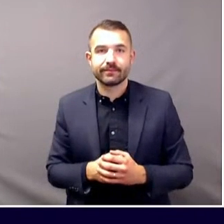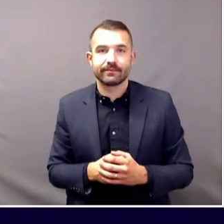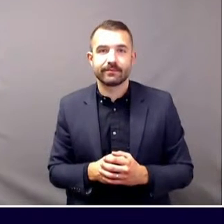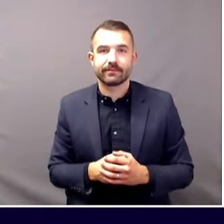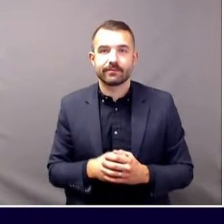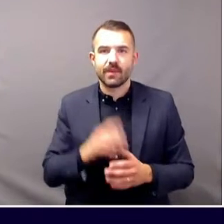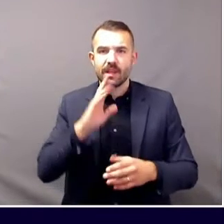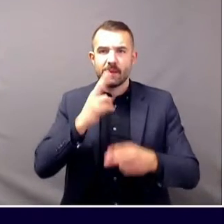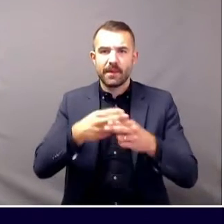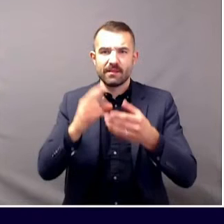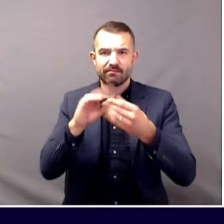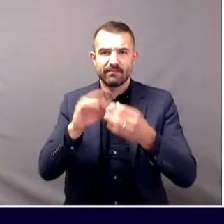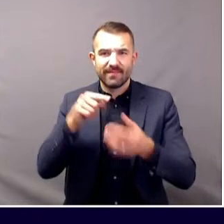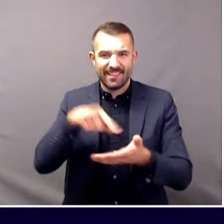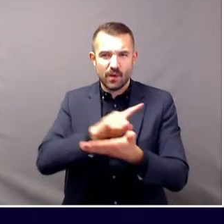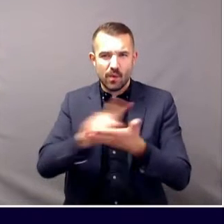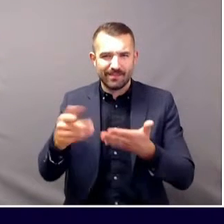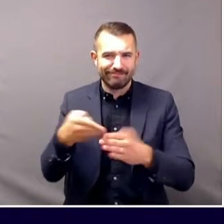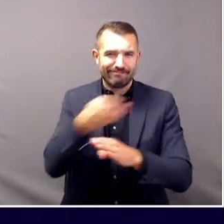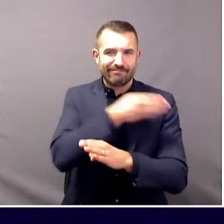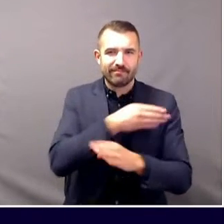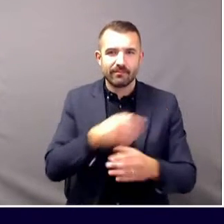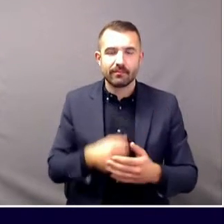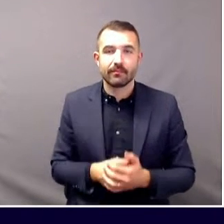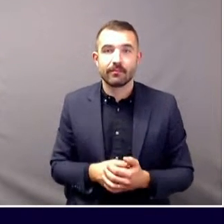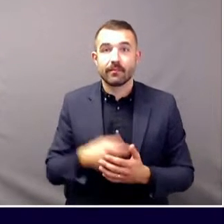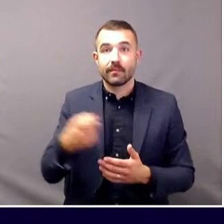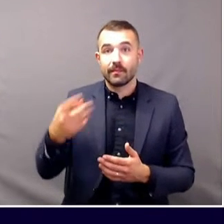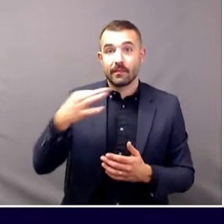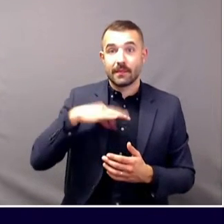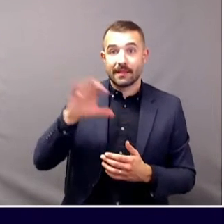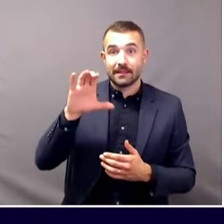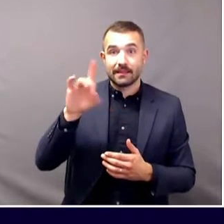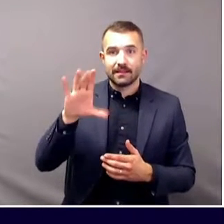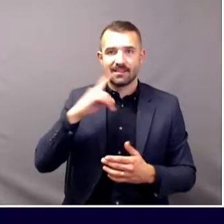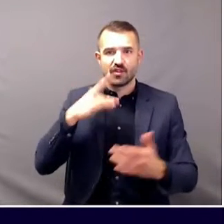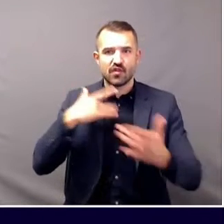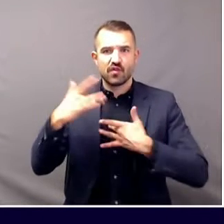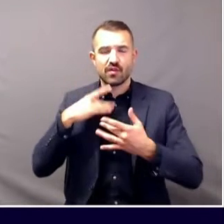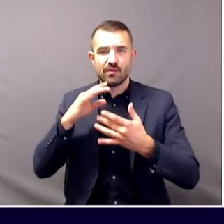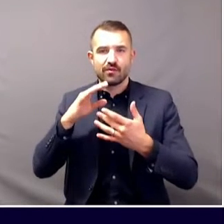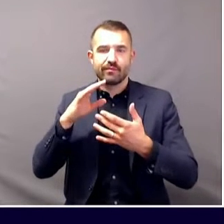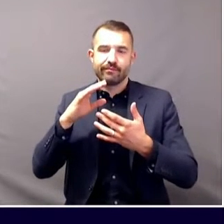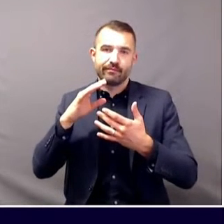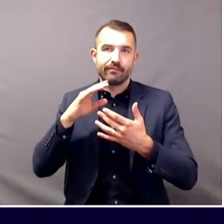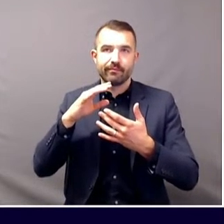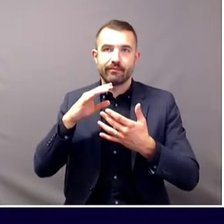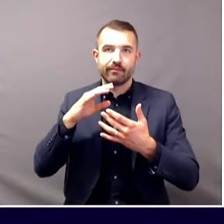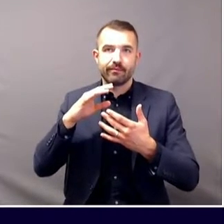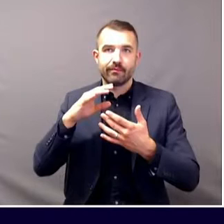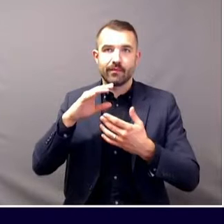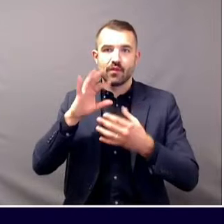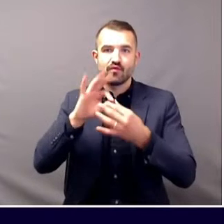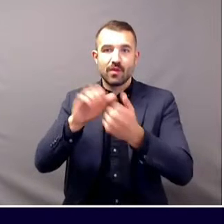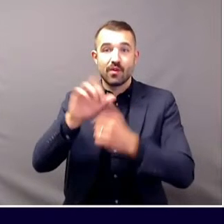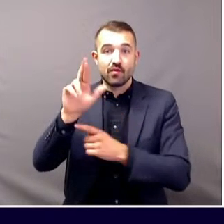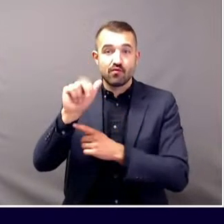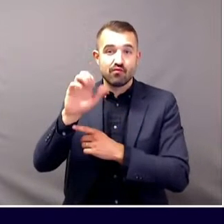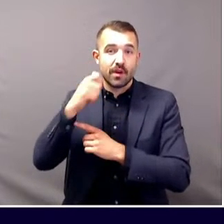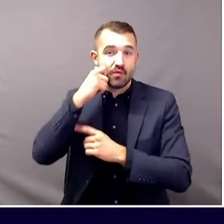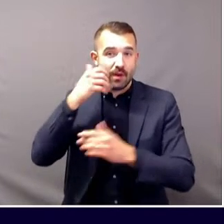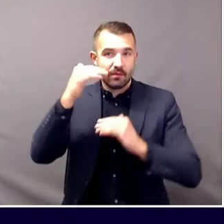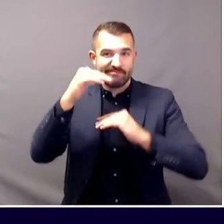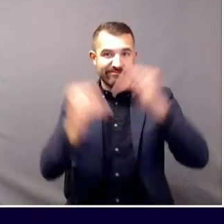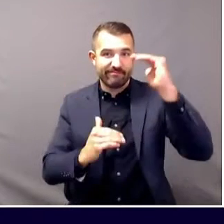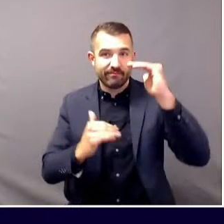CDC is concerned this latest spike in cases could exacerbate the racial disparities in Maine's virus cases. I was wondering if you could